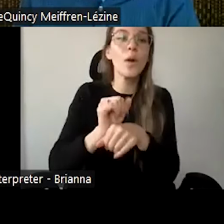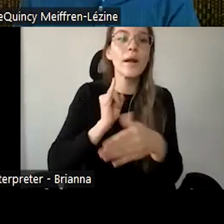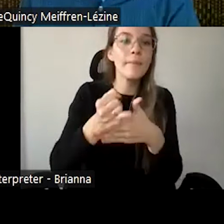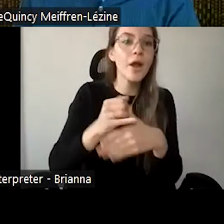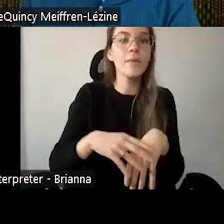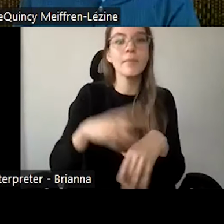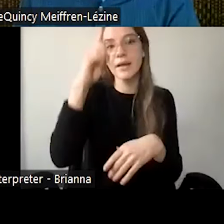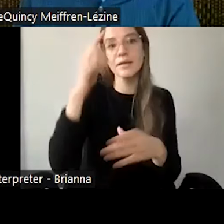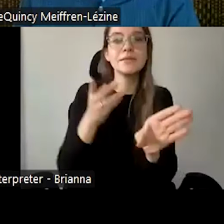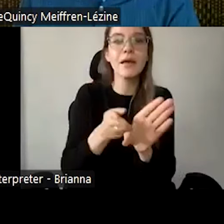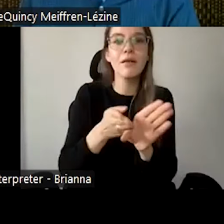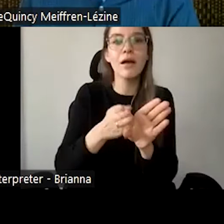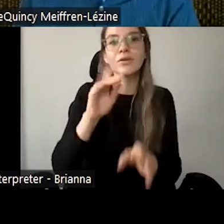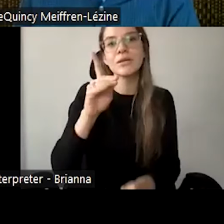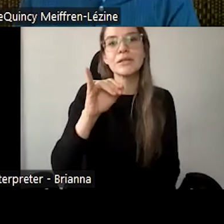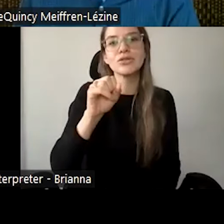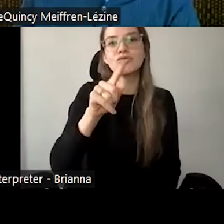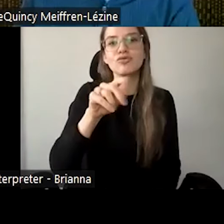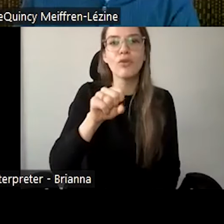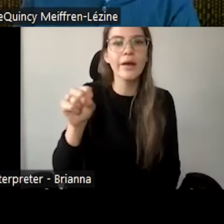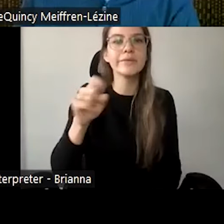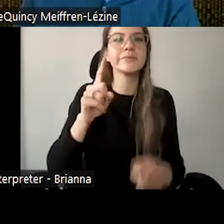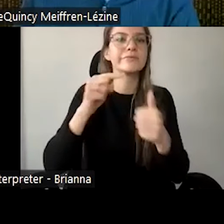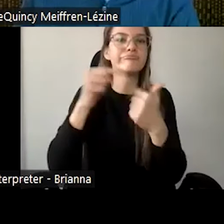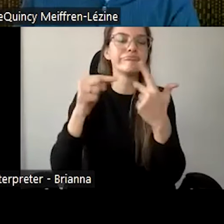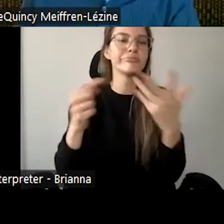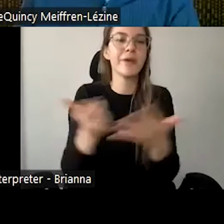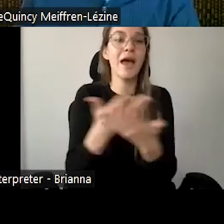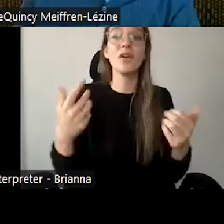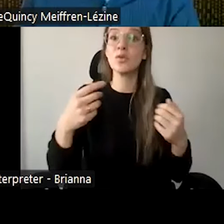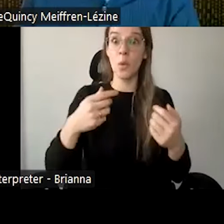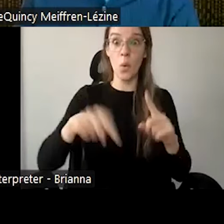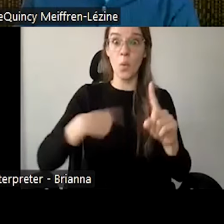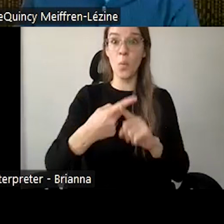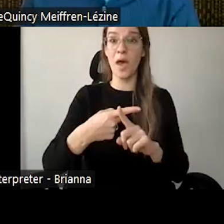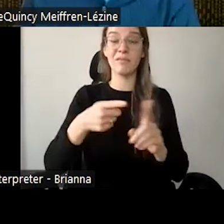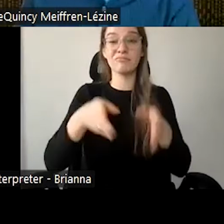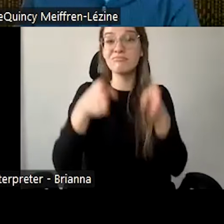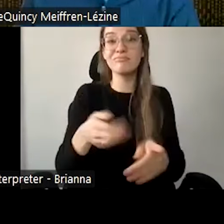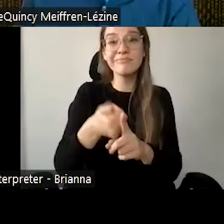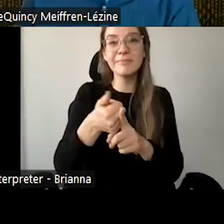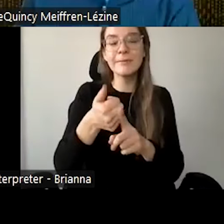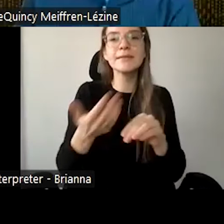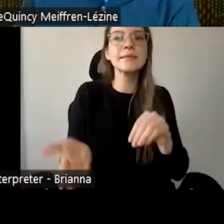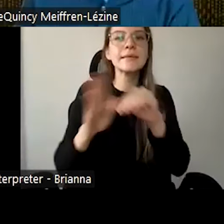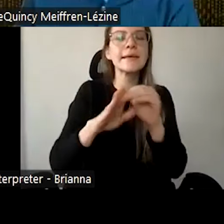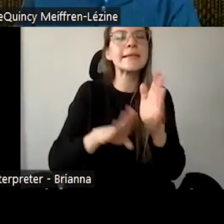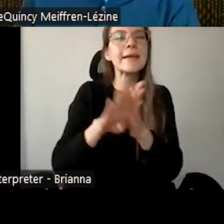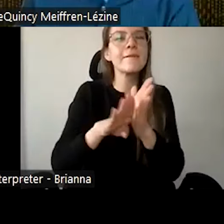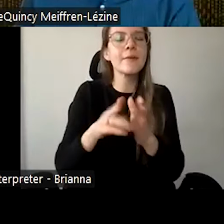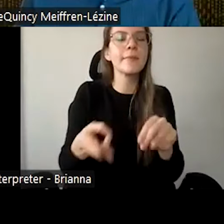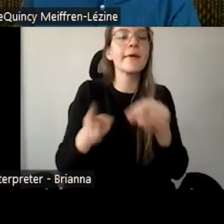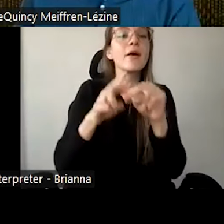distress. And so all of these things are coming to bear when somebody is kind of developing that higher risk